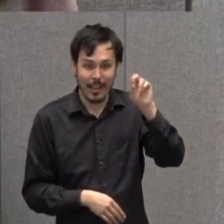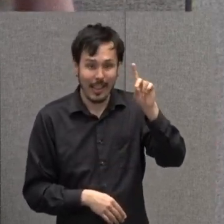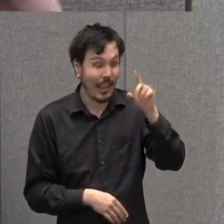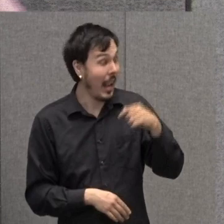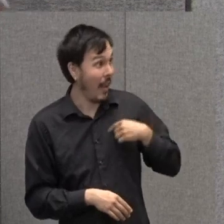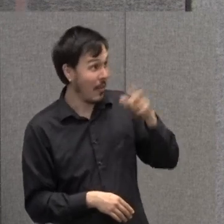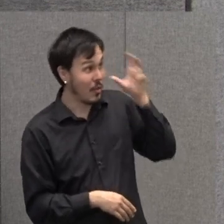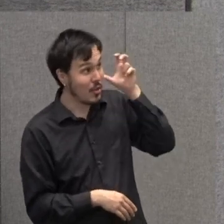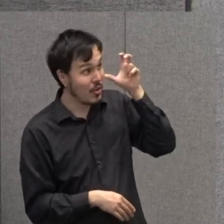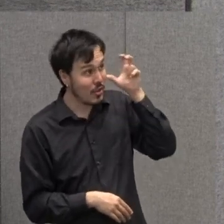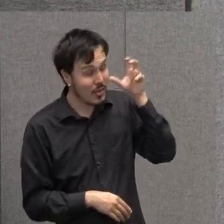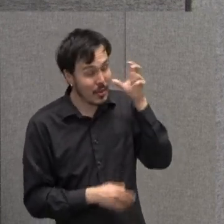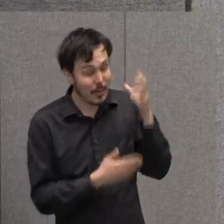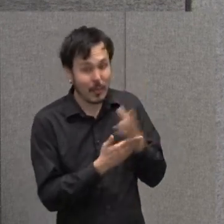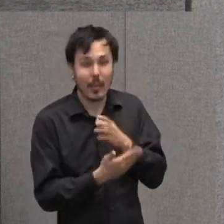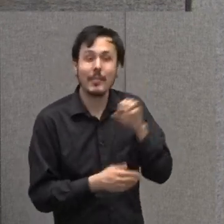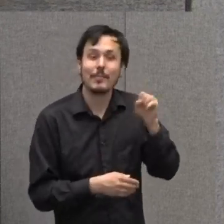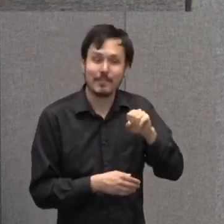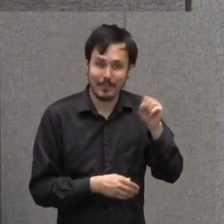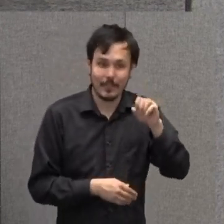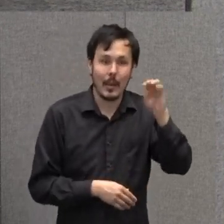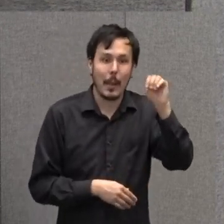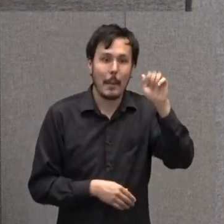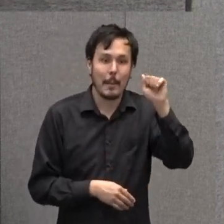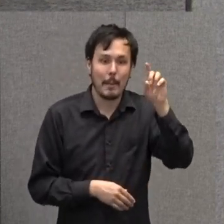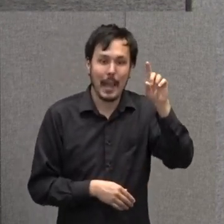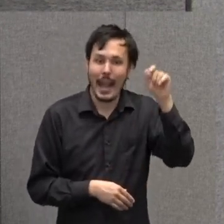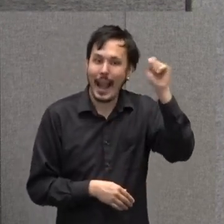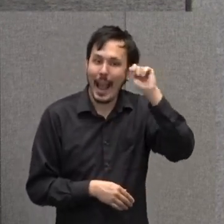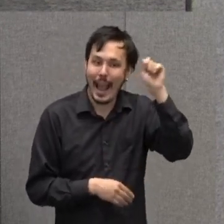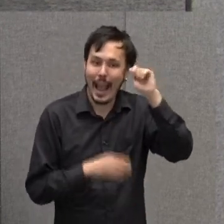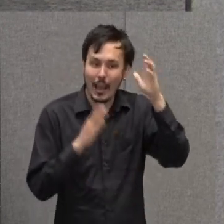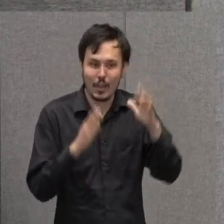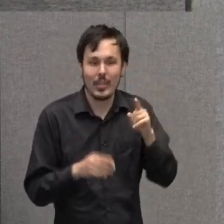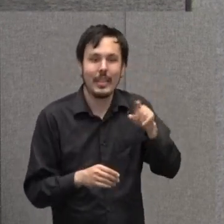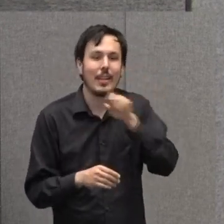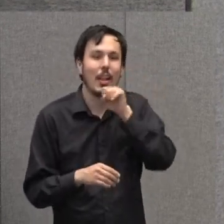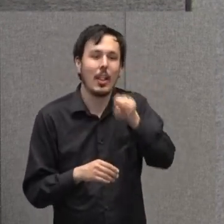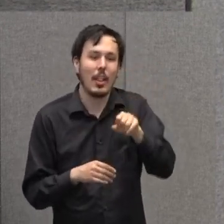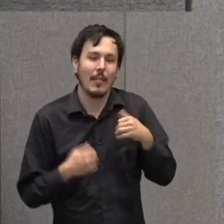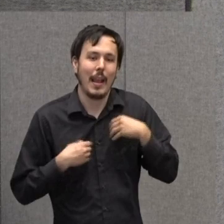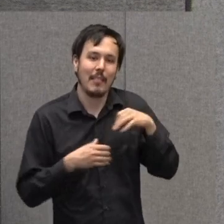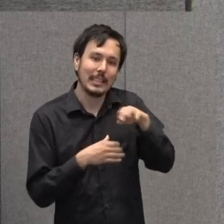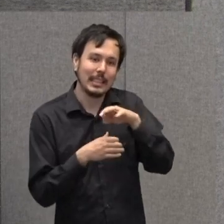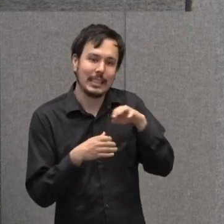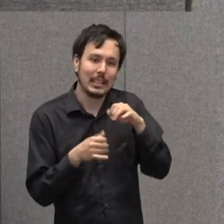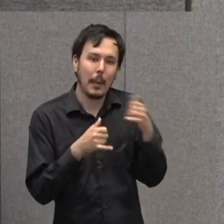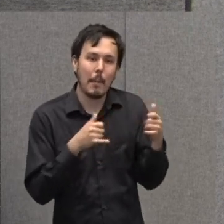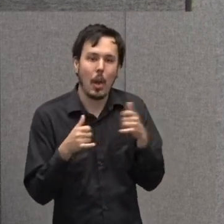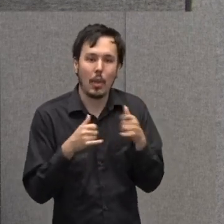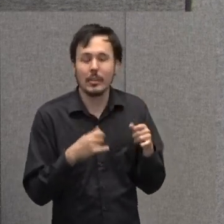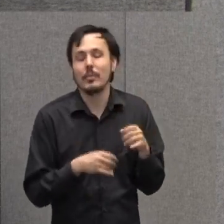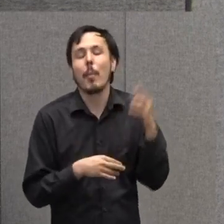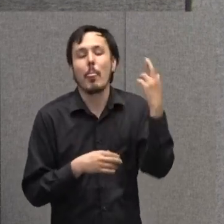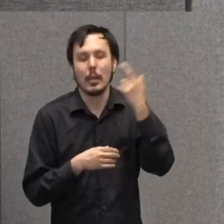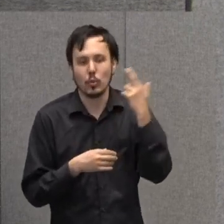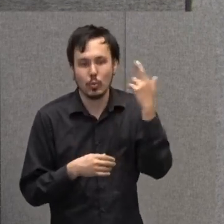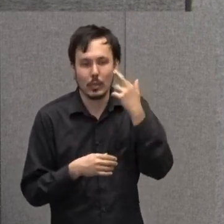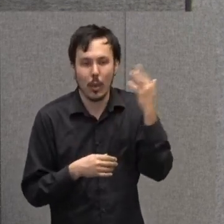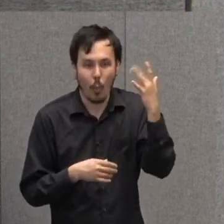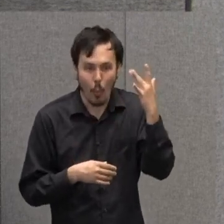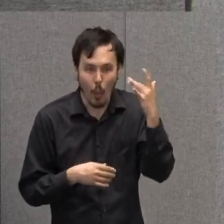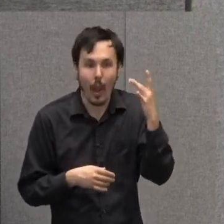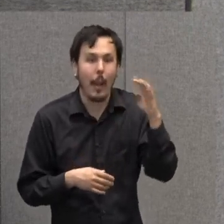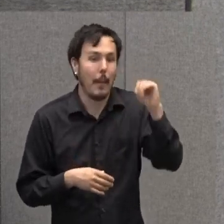Alice in Wonderland. The Mad Hatter. He loved to have tea parties. So there was a reason why Moses was called the Mad Hatter. And that